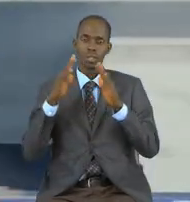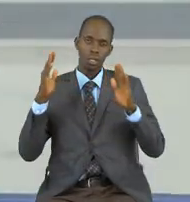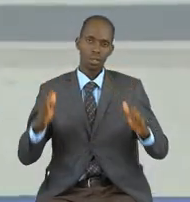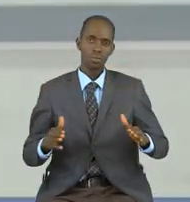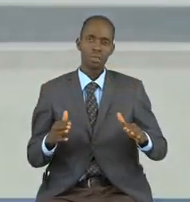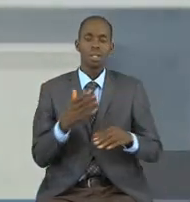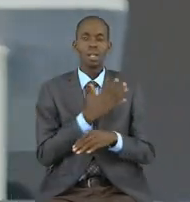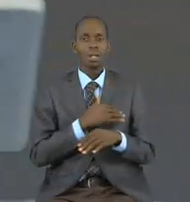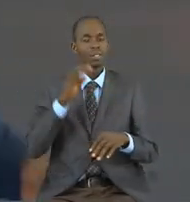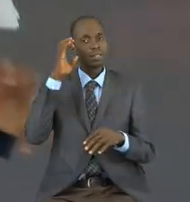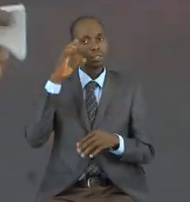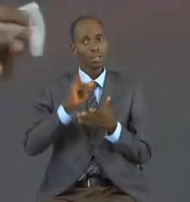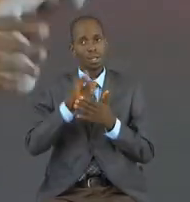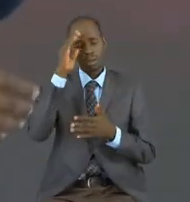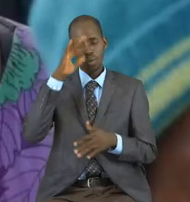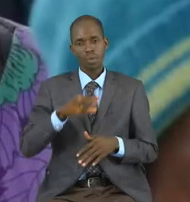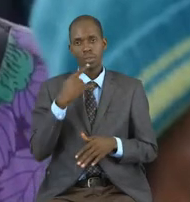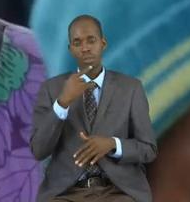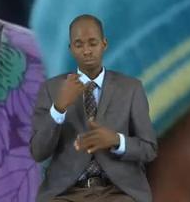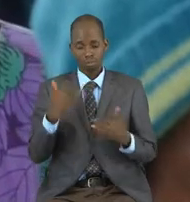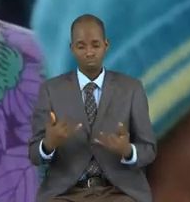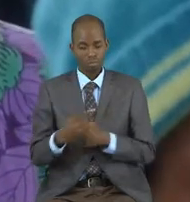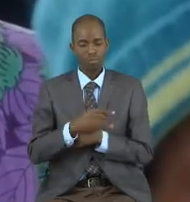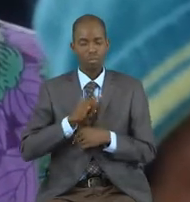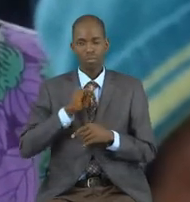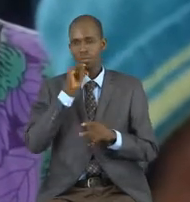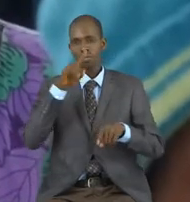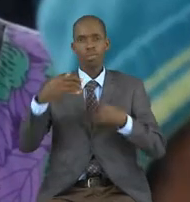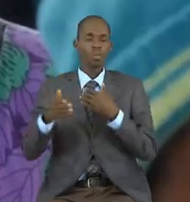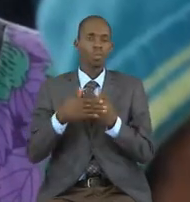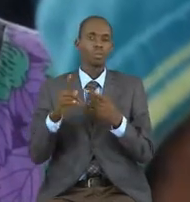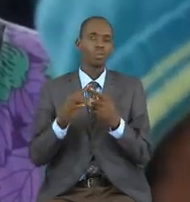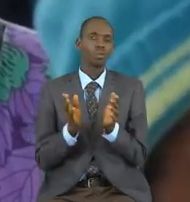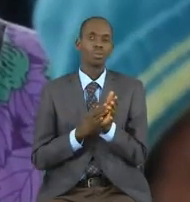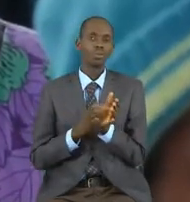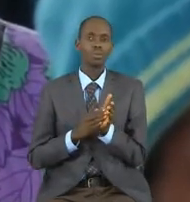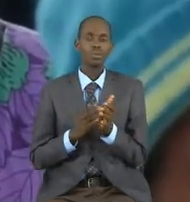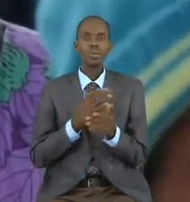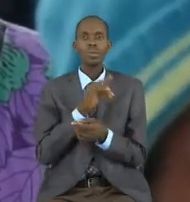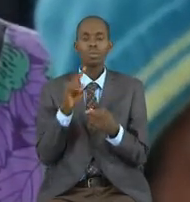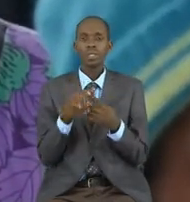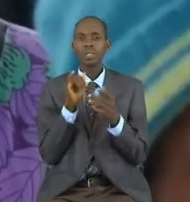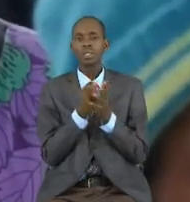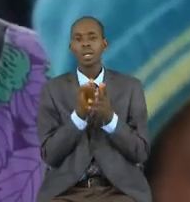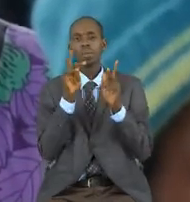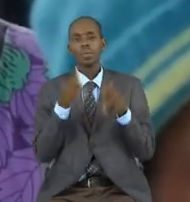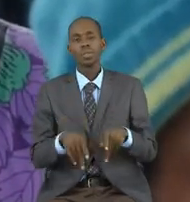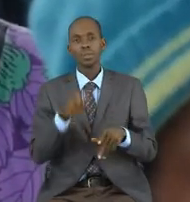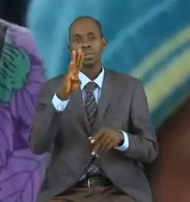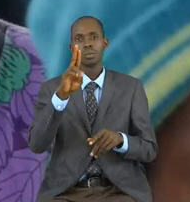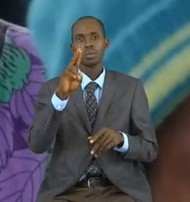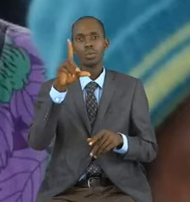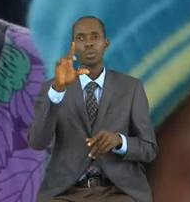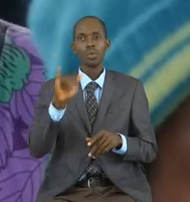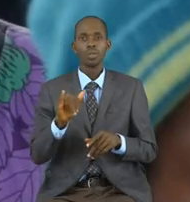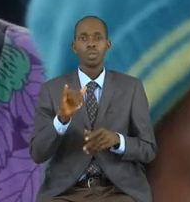today, I'm going back to school. And when that bully, when he shouts on me,